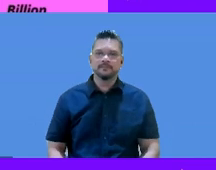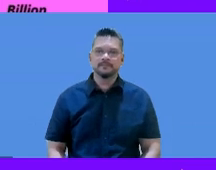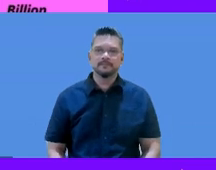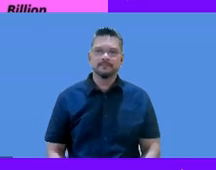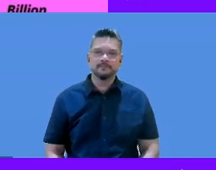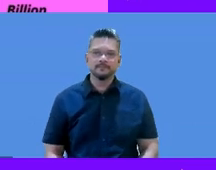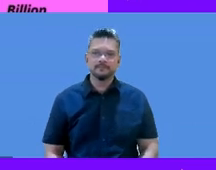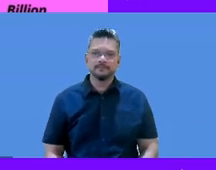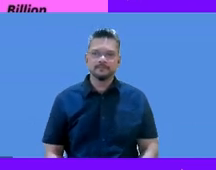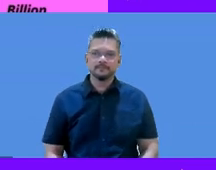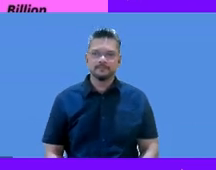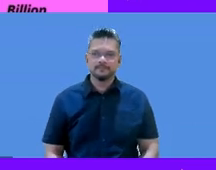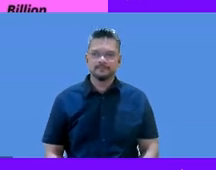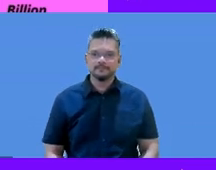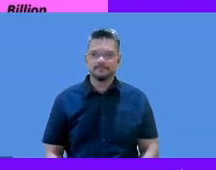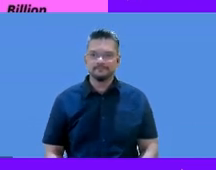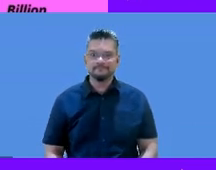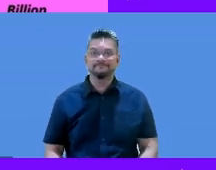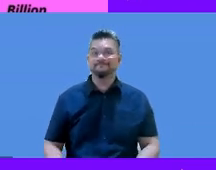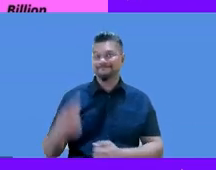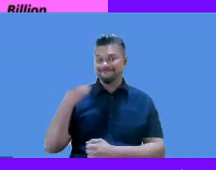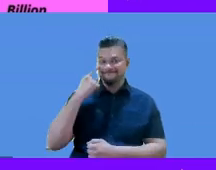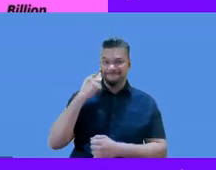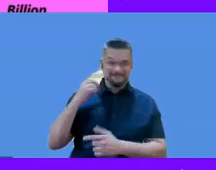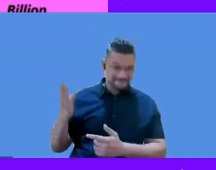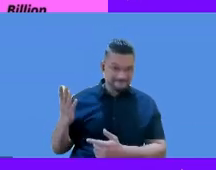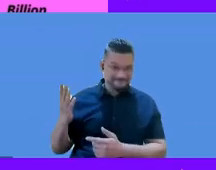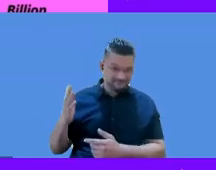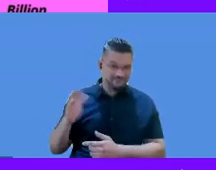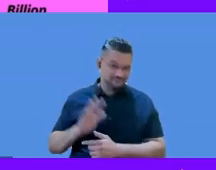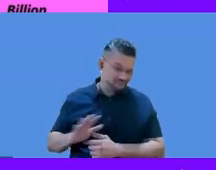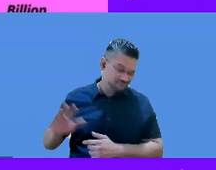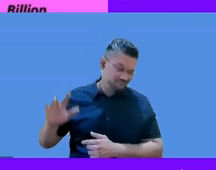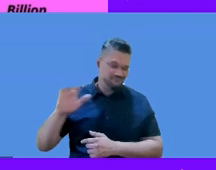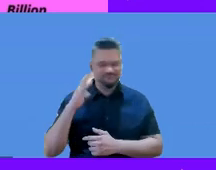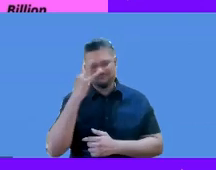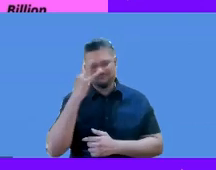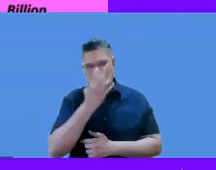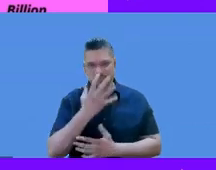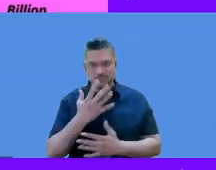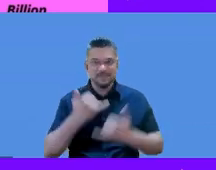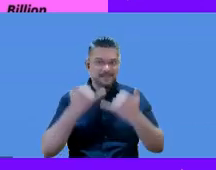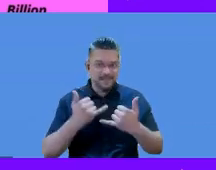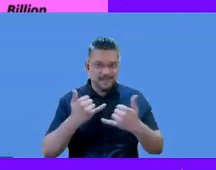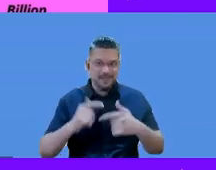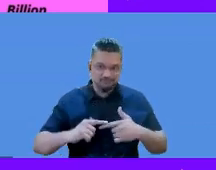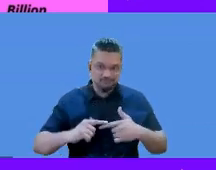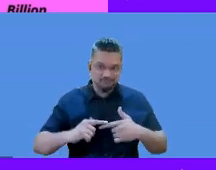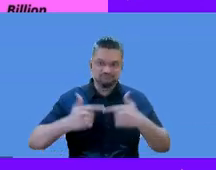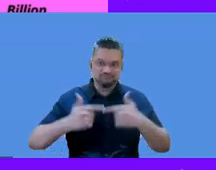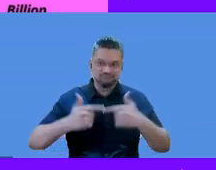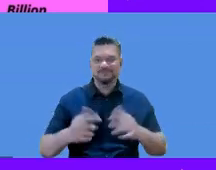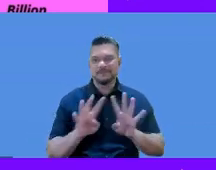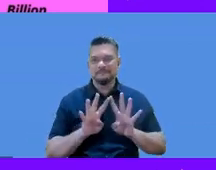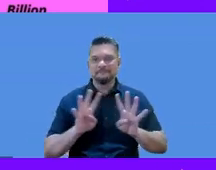Wonderful. So that sets the scene really nicely for our next segment, which is a panel discussion. So we have three